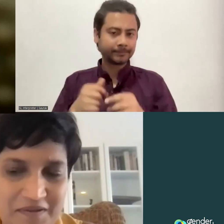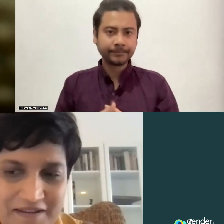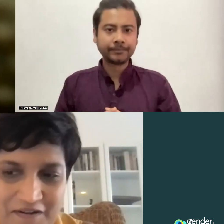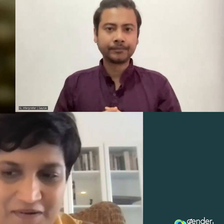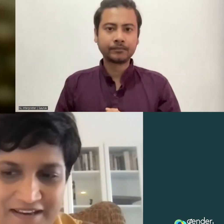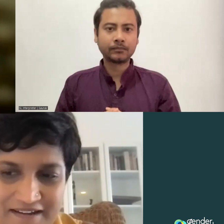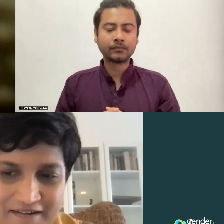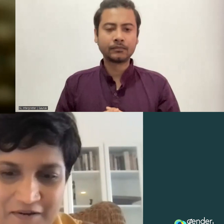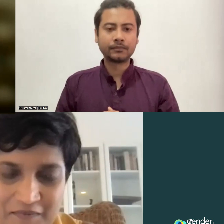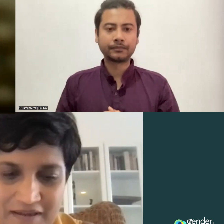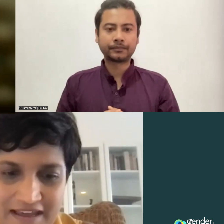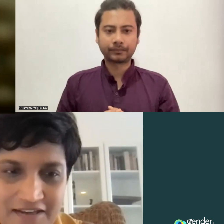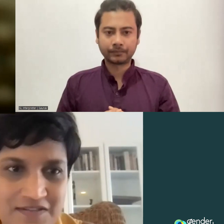in